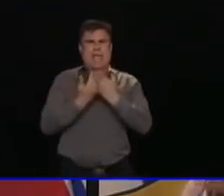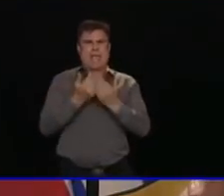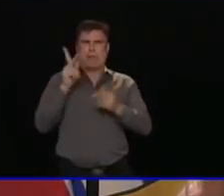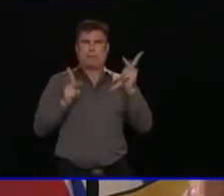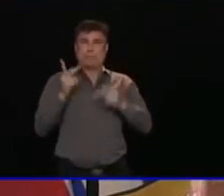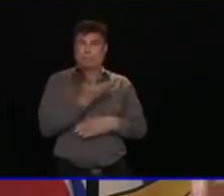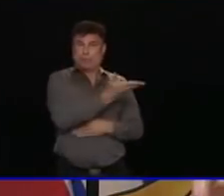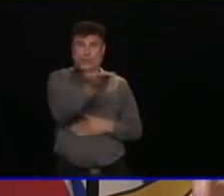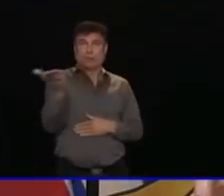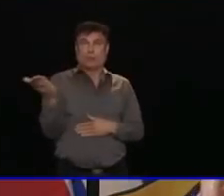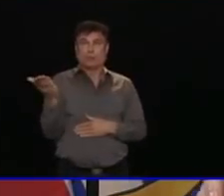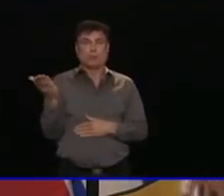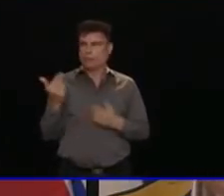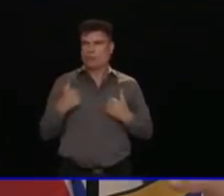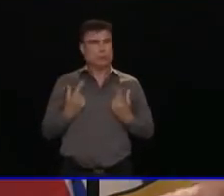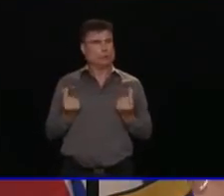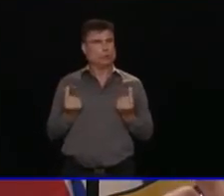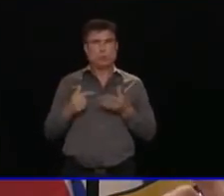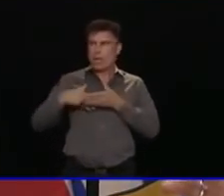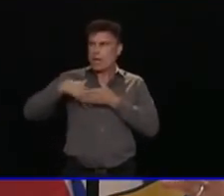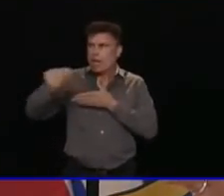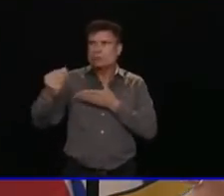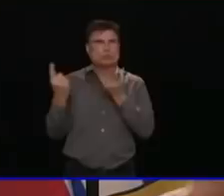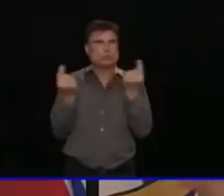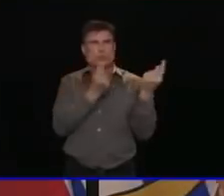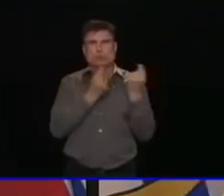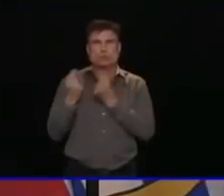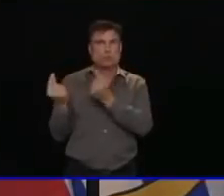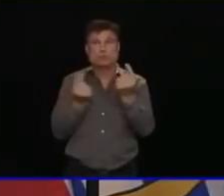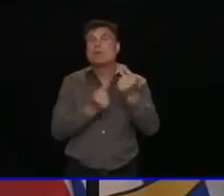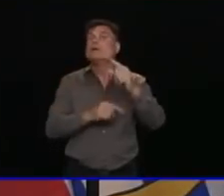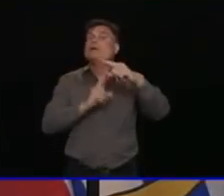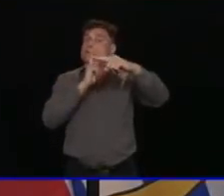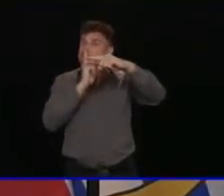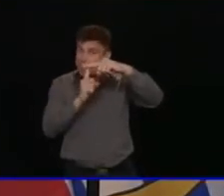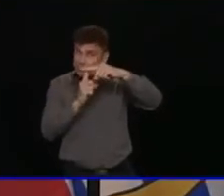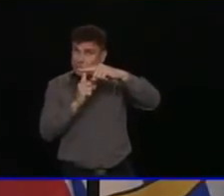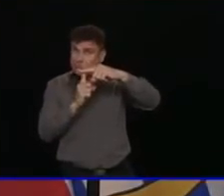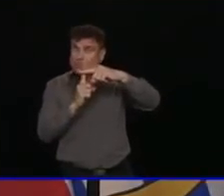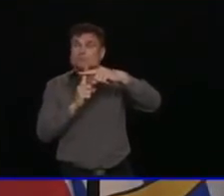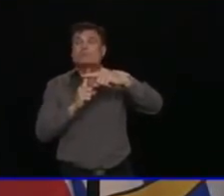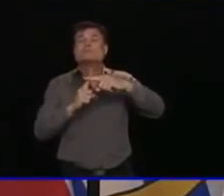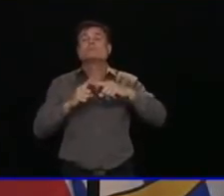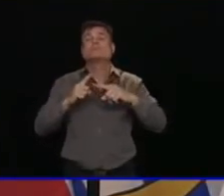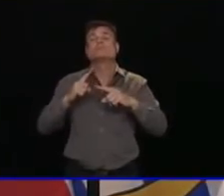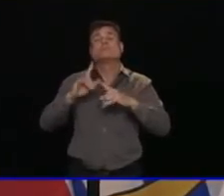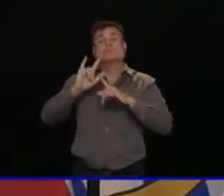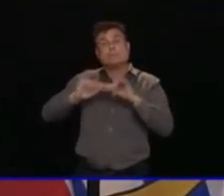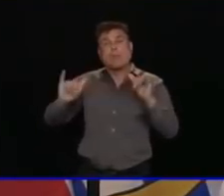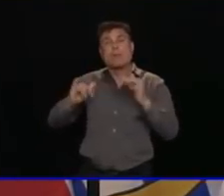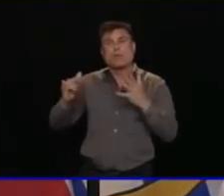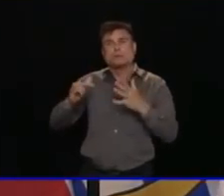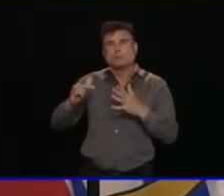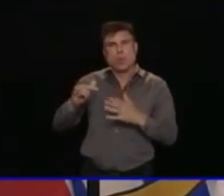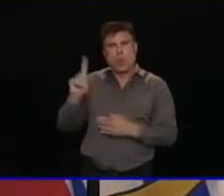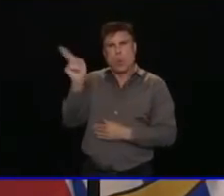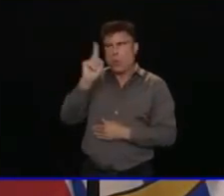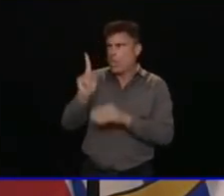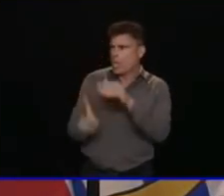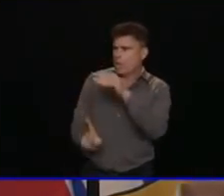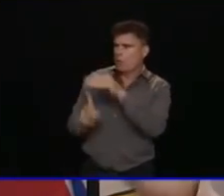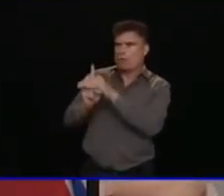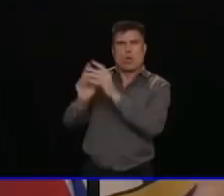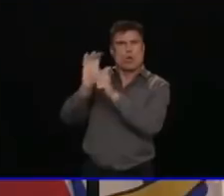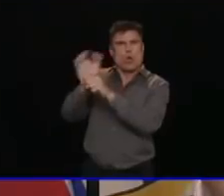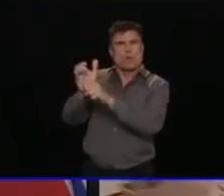outbreaks, the people who are hospitalized. And it helps us understand the relationship between those. But it's